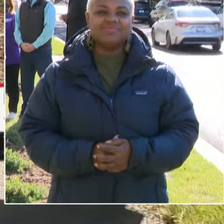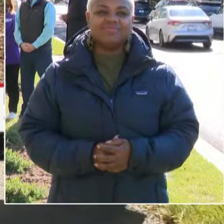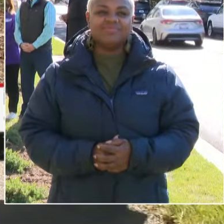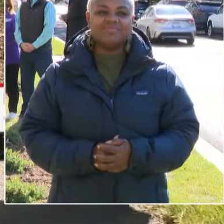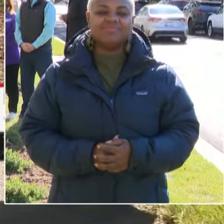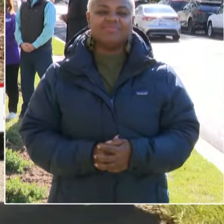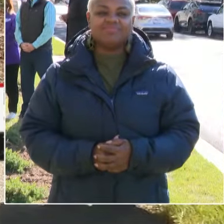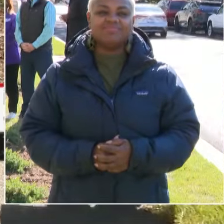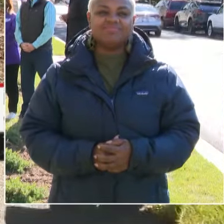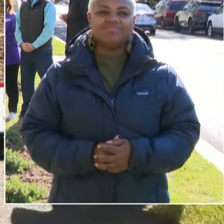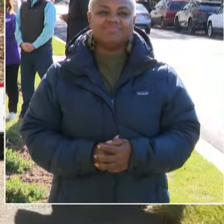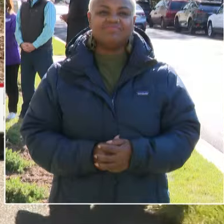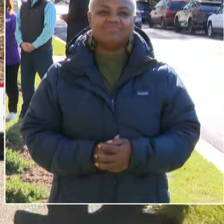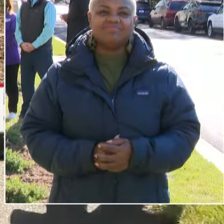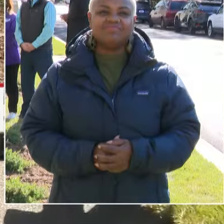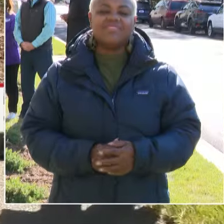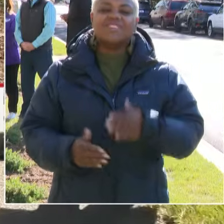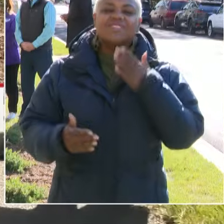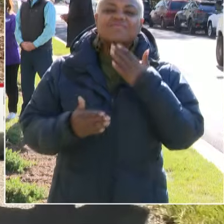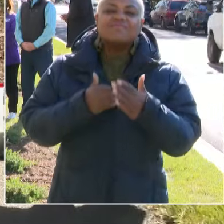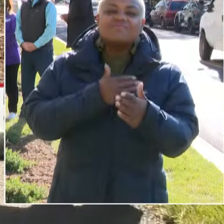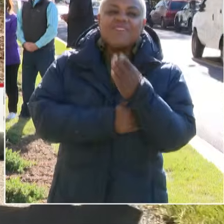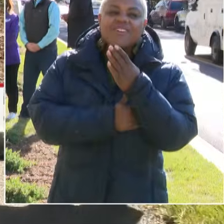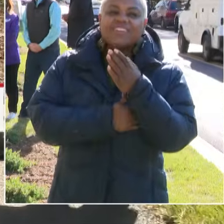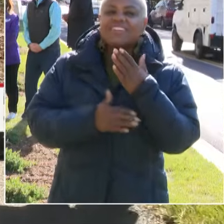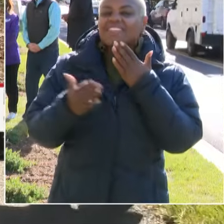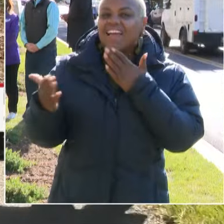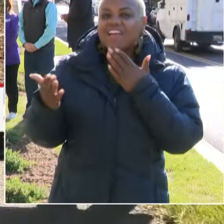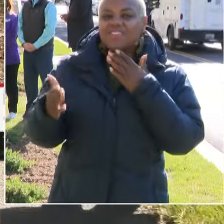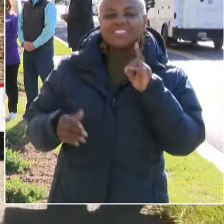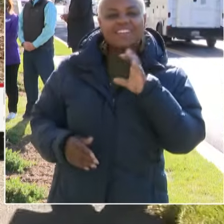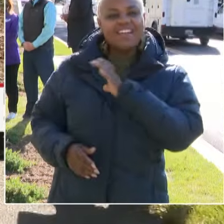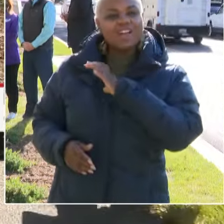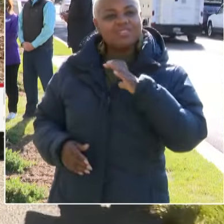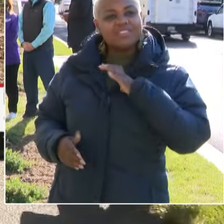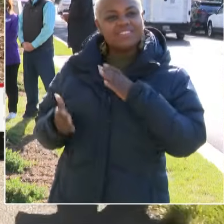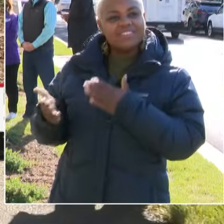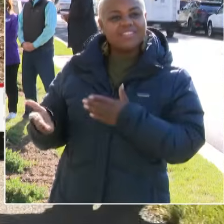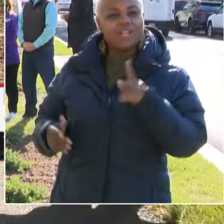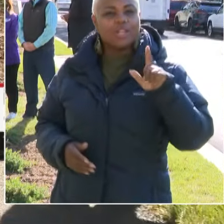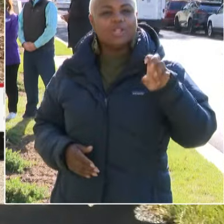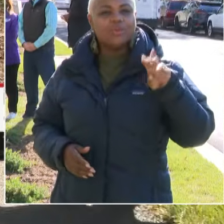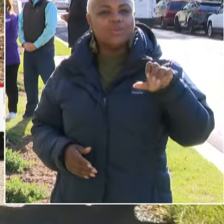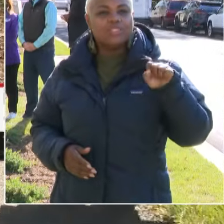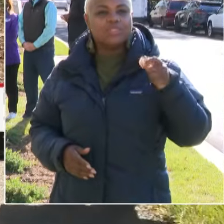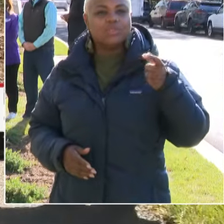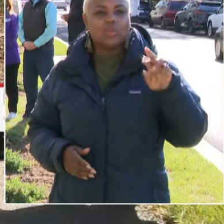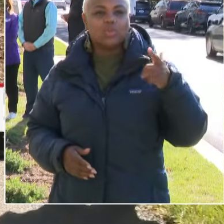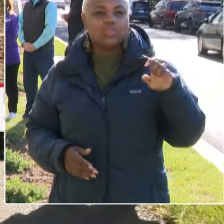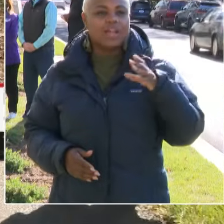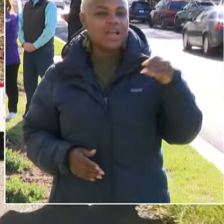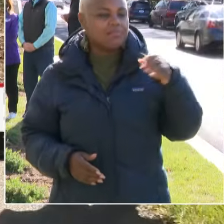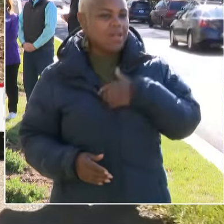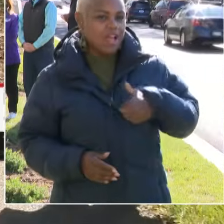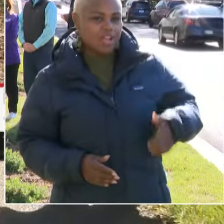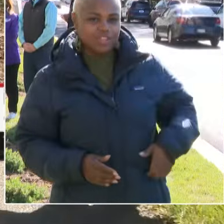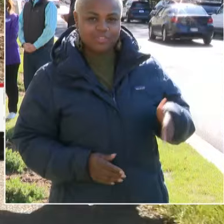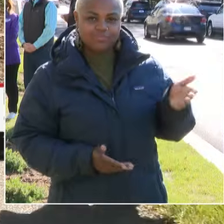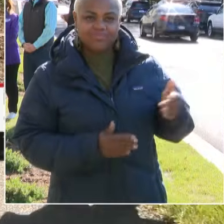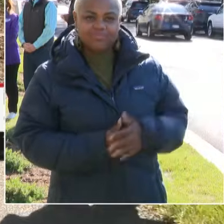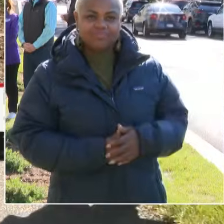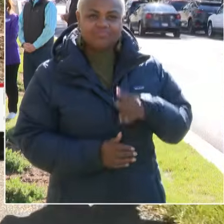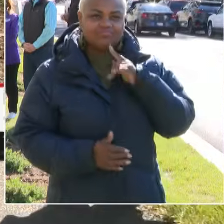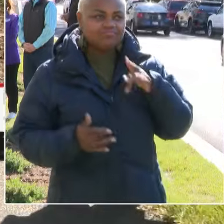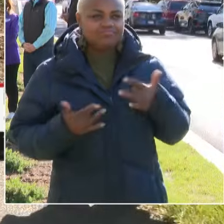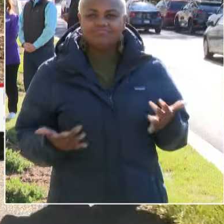Good morning, everyone, and thank you, Councilmember Louis George and Mayor Bowser. What an exciting day for the district and